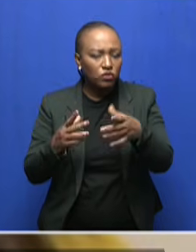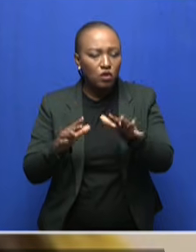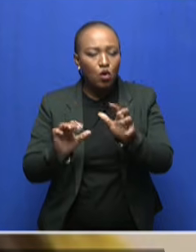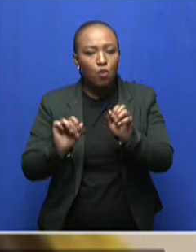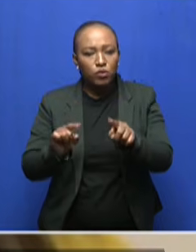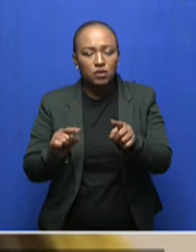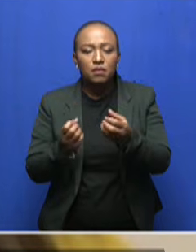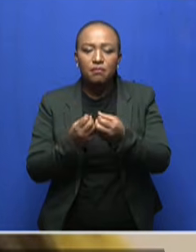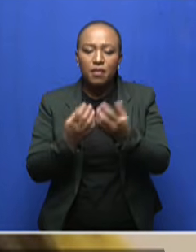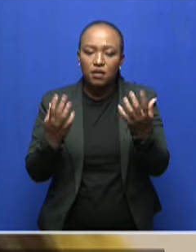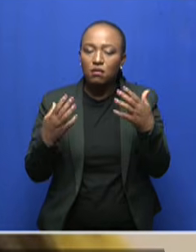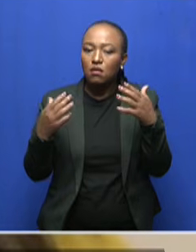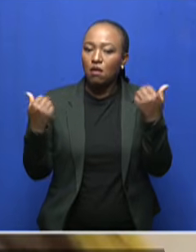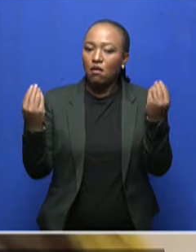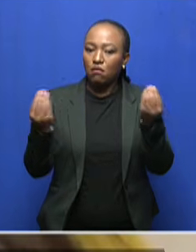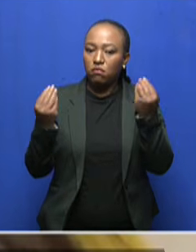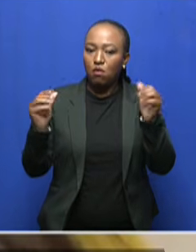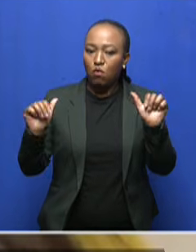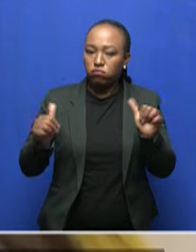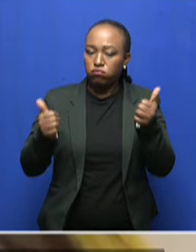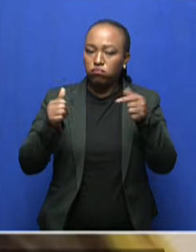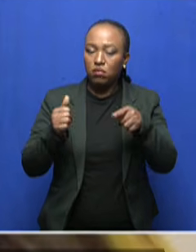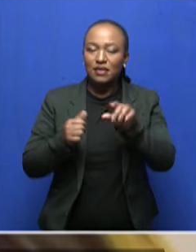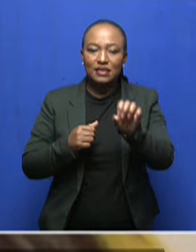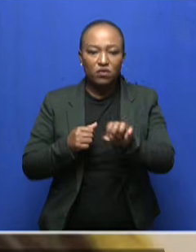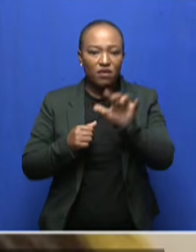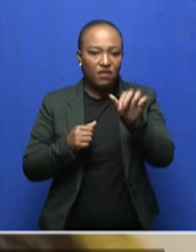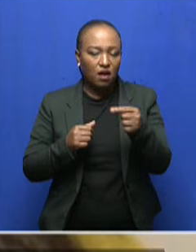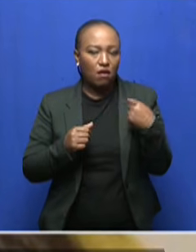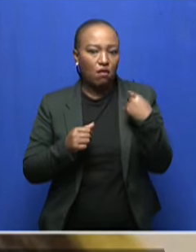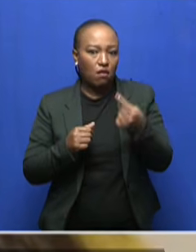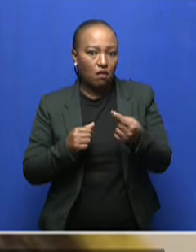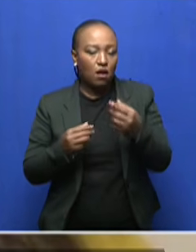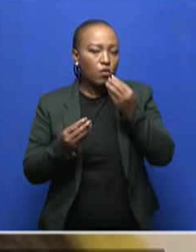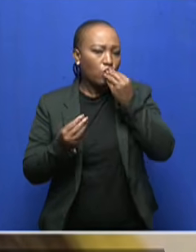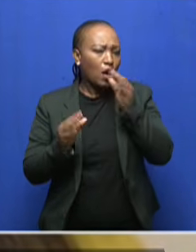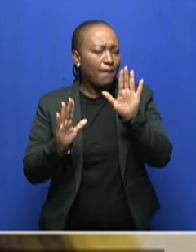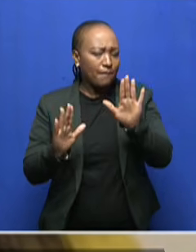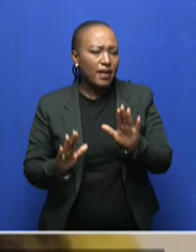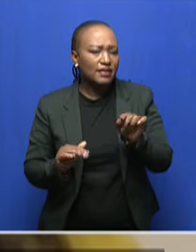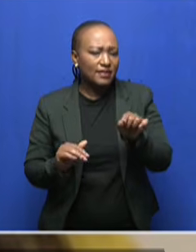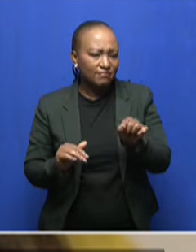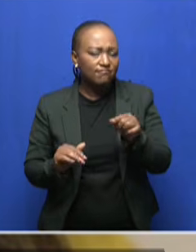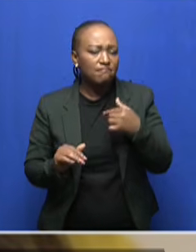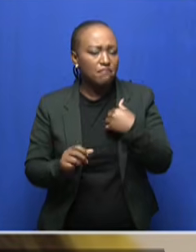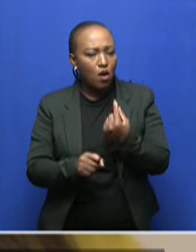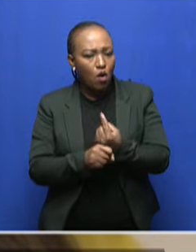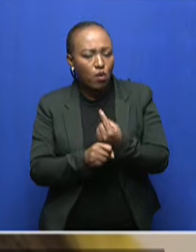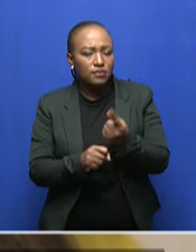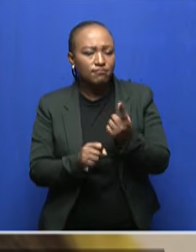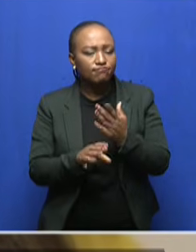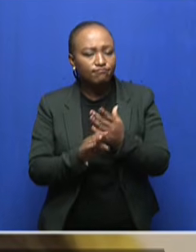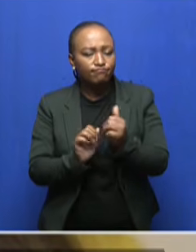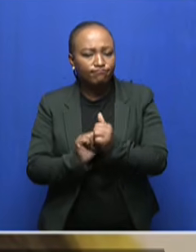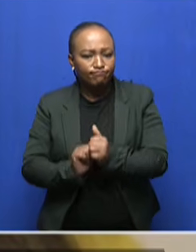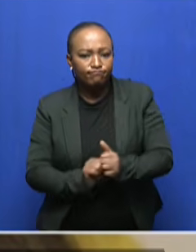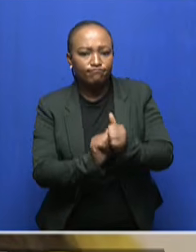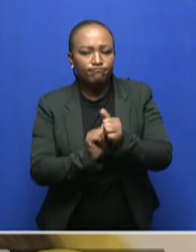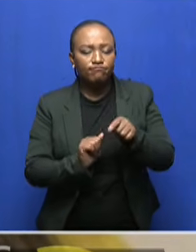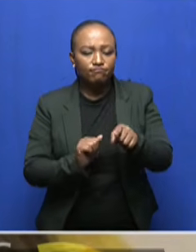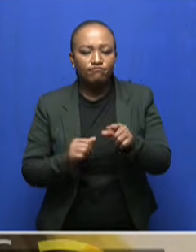work with a lot of well-known brands in South Africa that do really, really amazing things. So I'm always keen for collaborations like